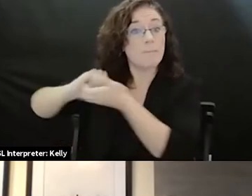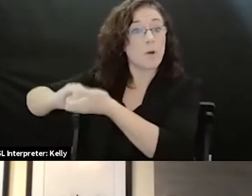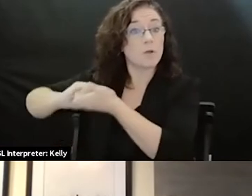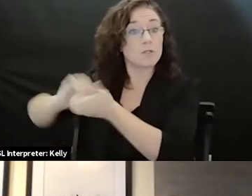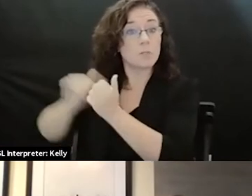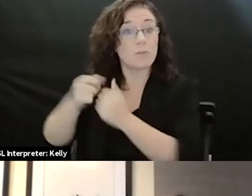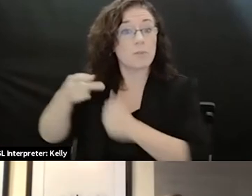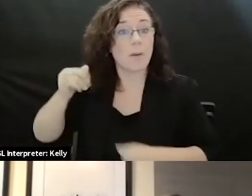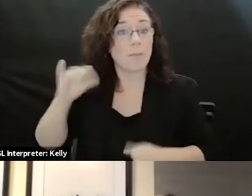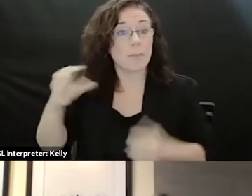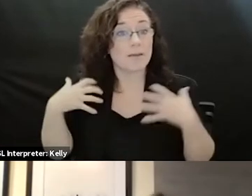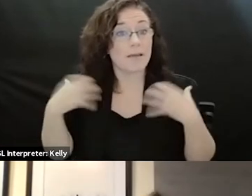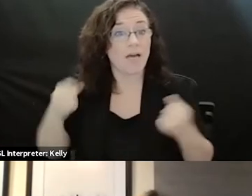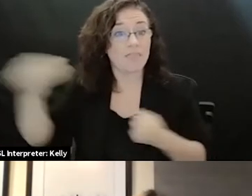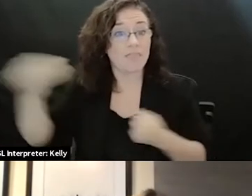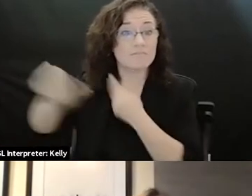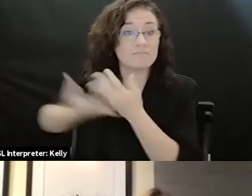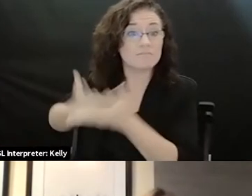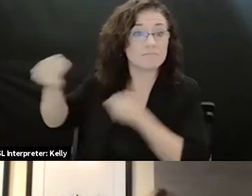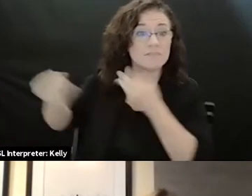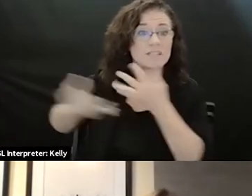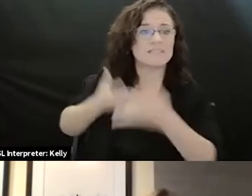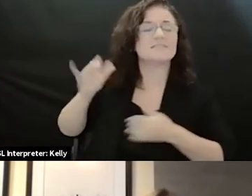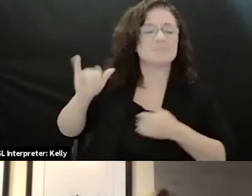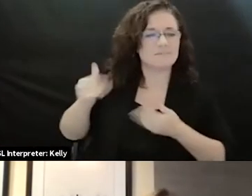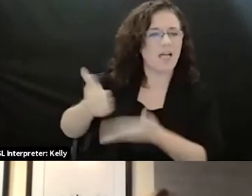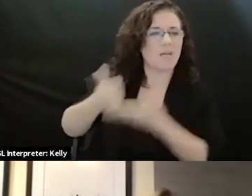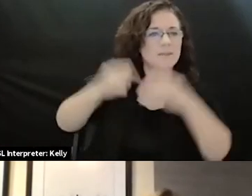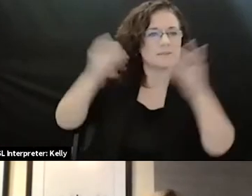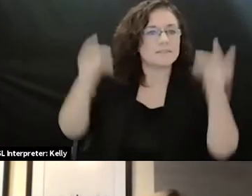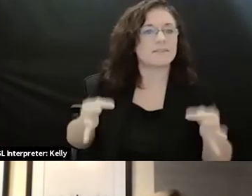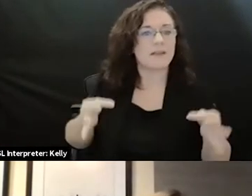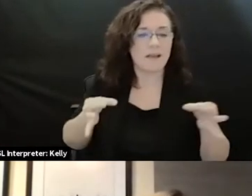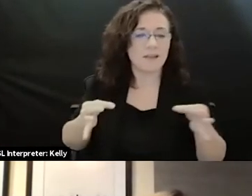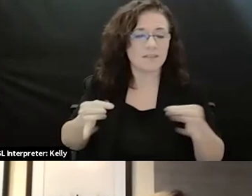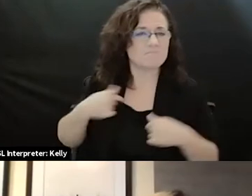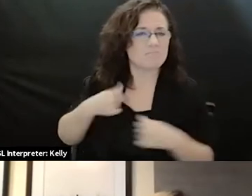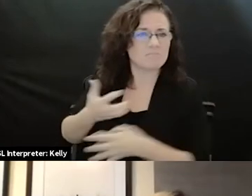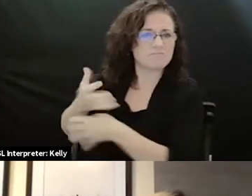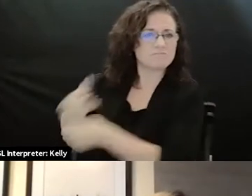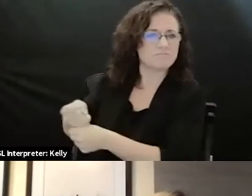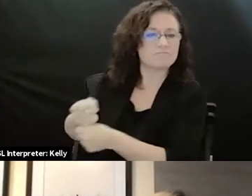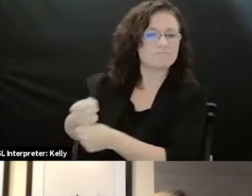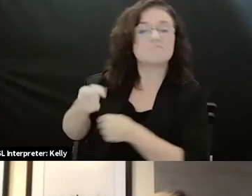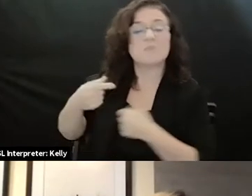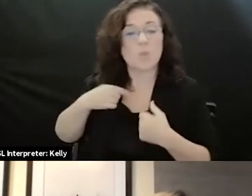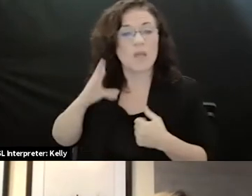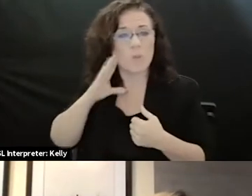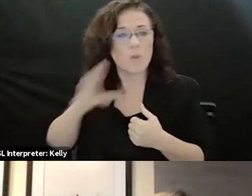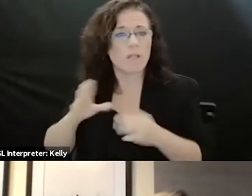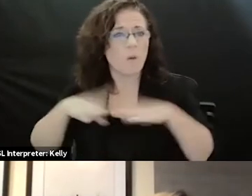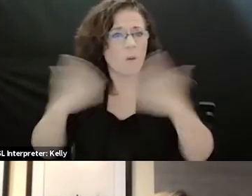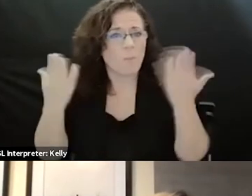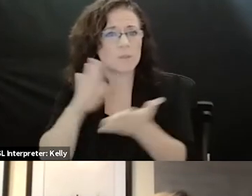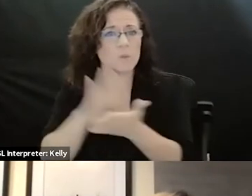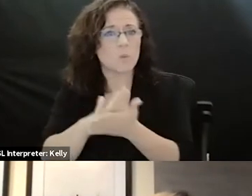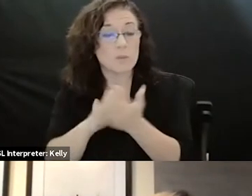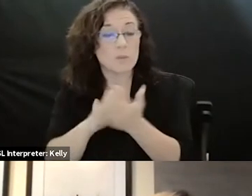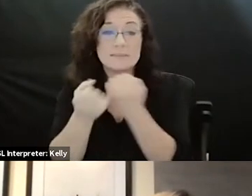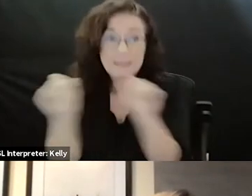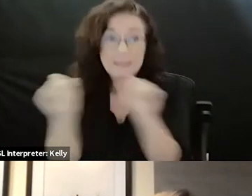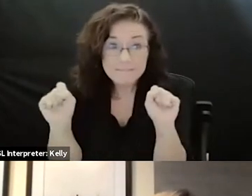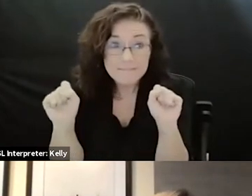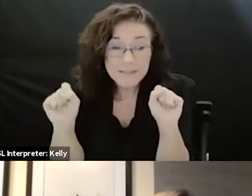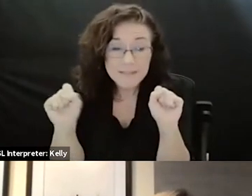the public health giving us that that information and i have every um belief that we are going to open up our schools in a safe manner and we're going to